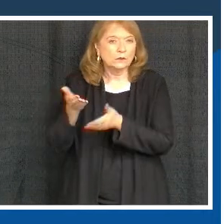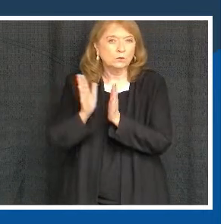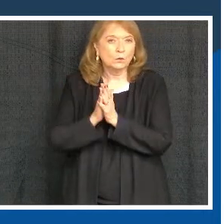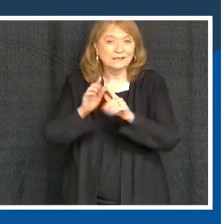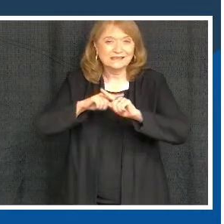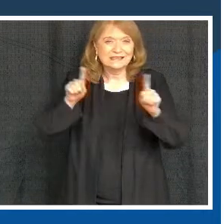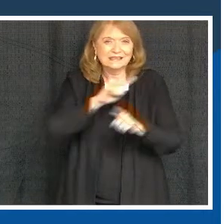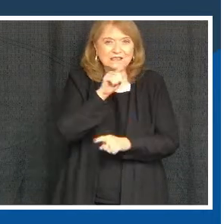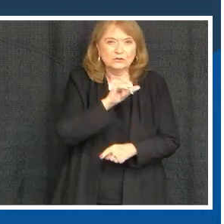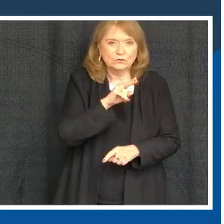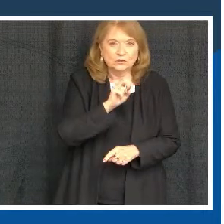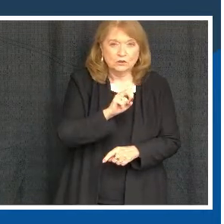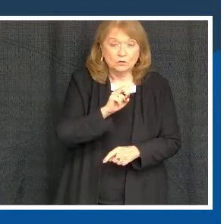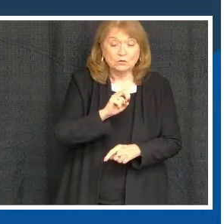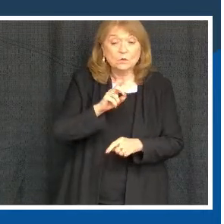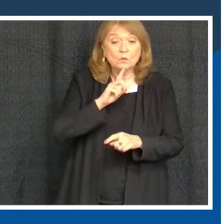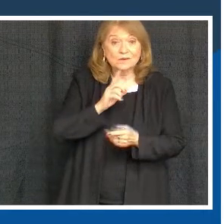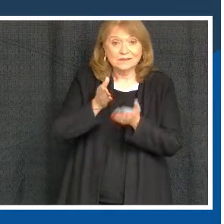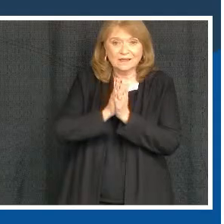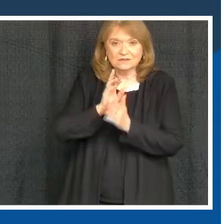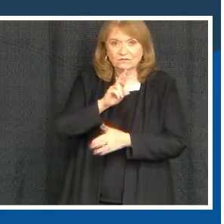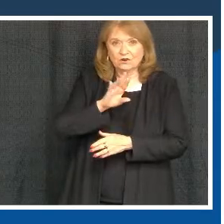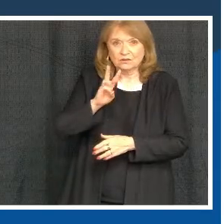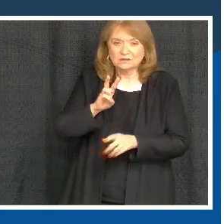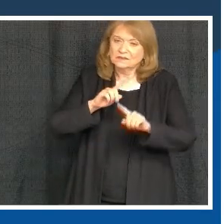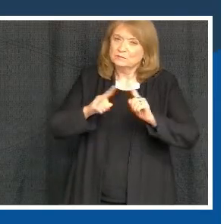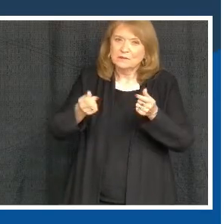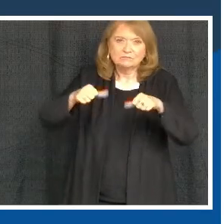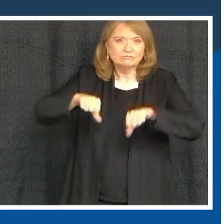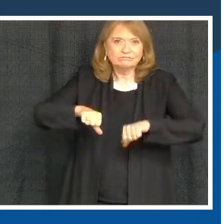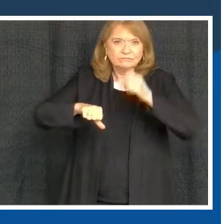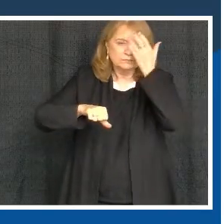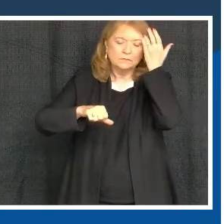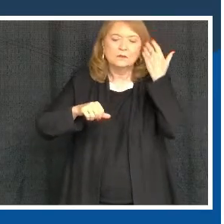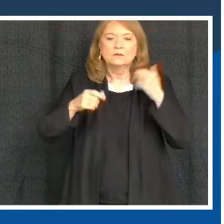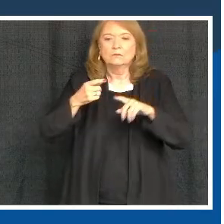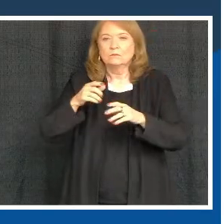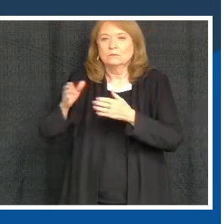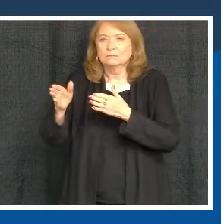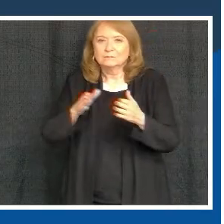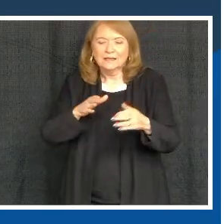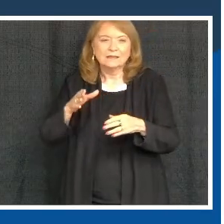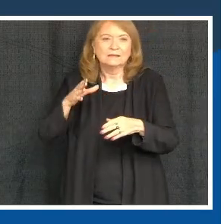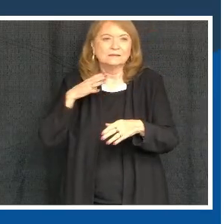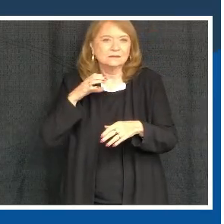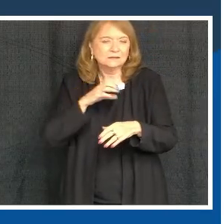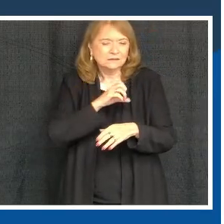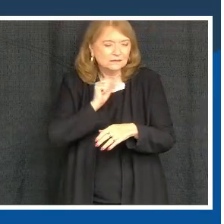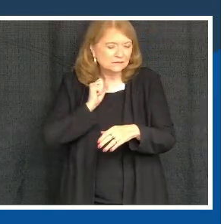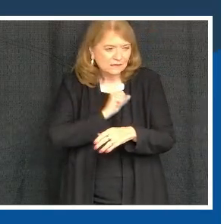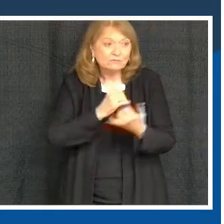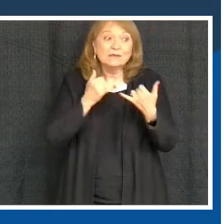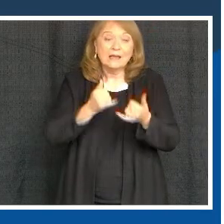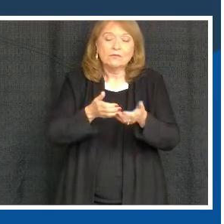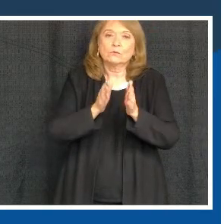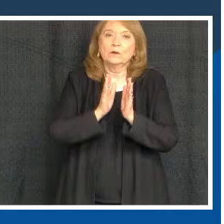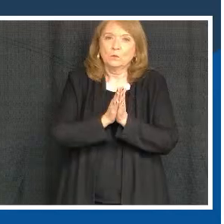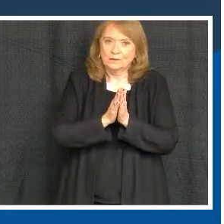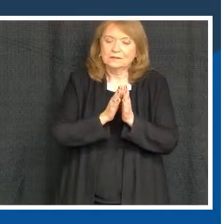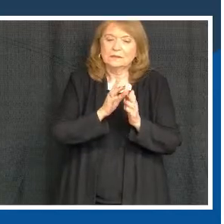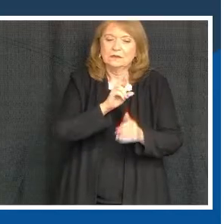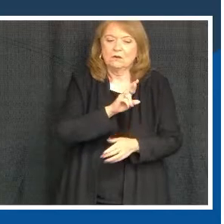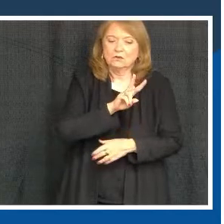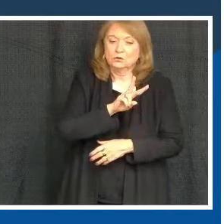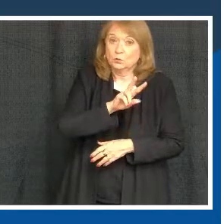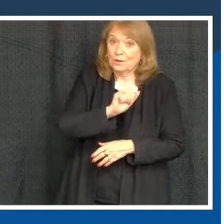It originally came in as R6 with disapproval from the staff and the Planning Commission, and the council sent them back, and now they were requesting